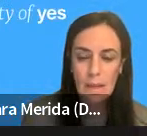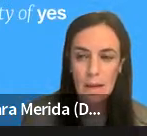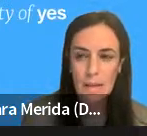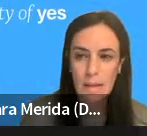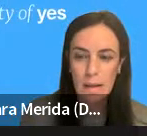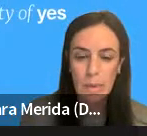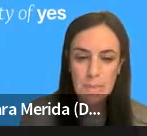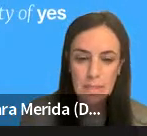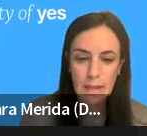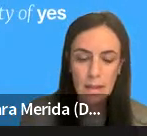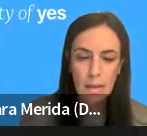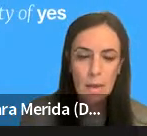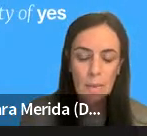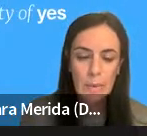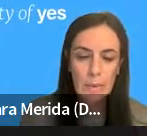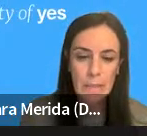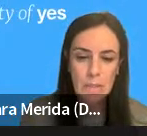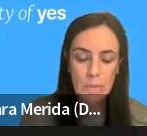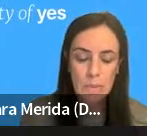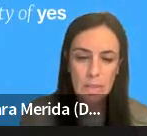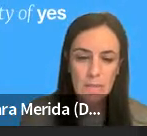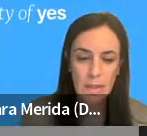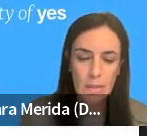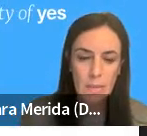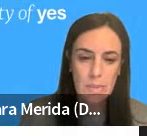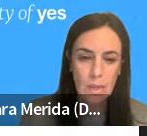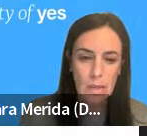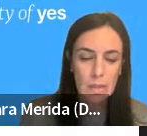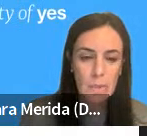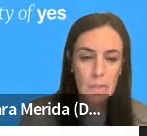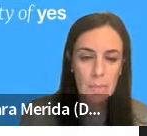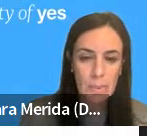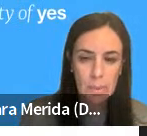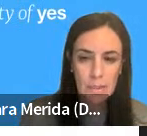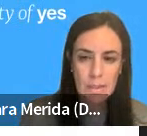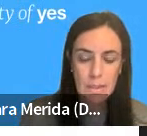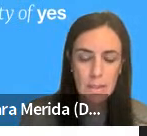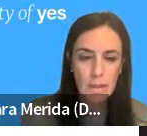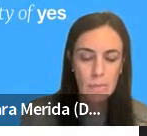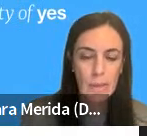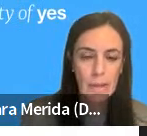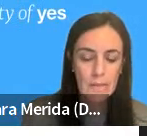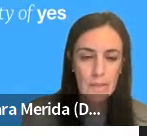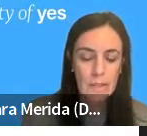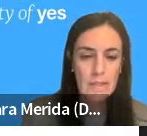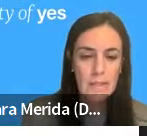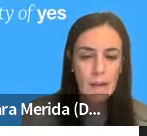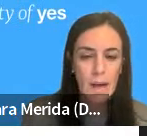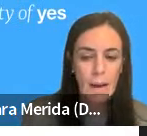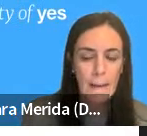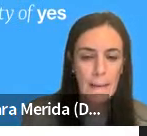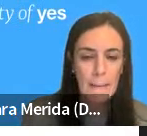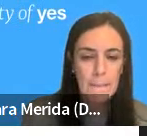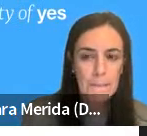will be on our website. We will make sure it is available to all community boards and they're aware of